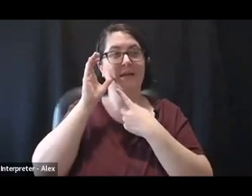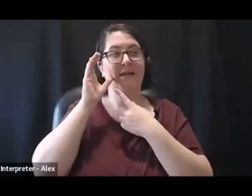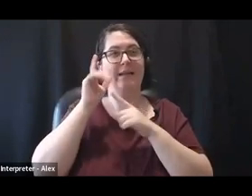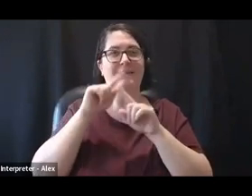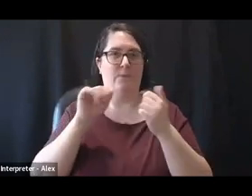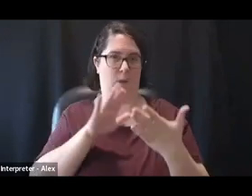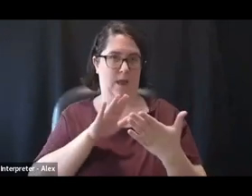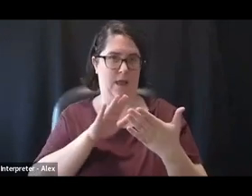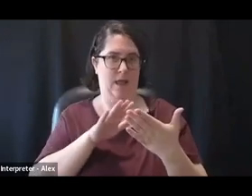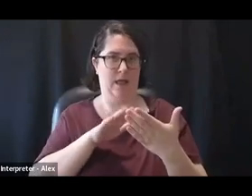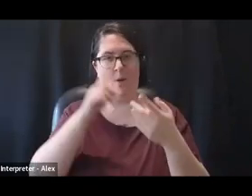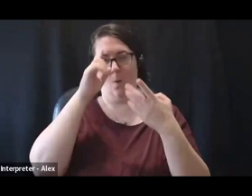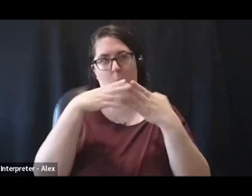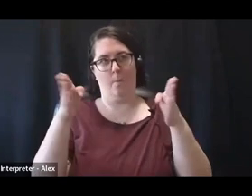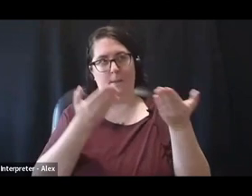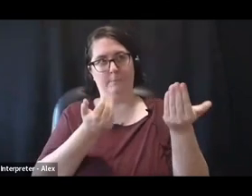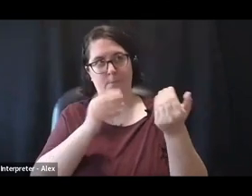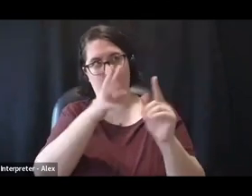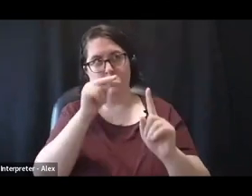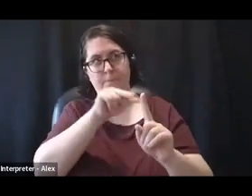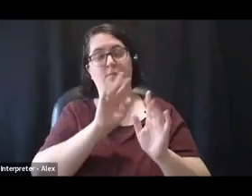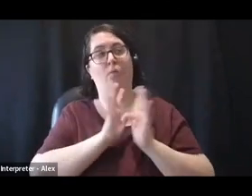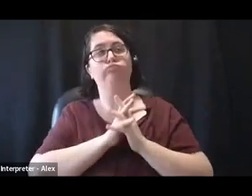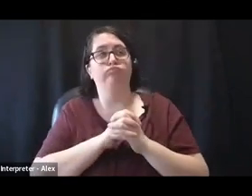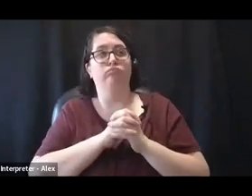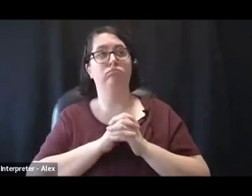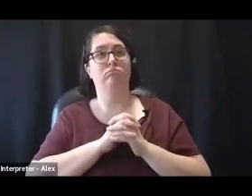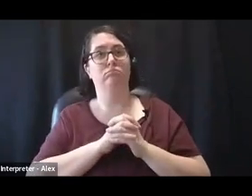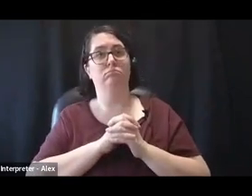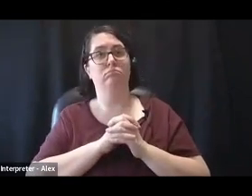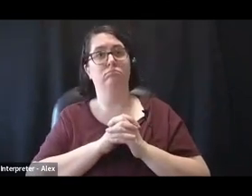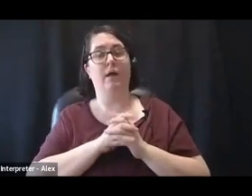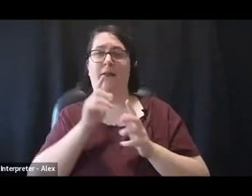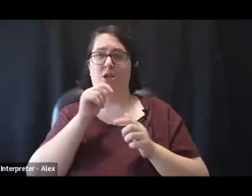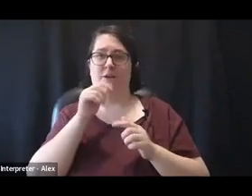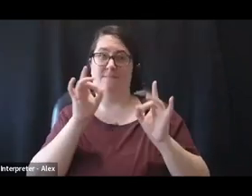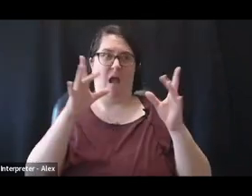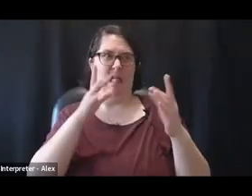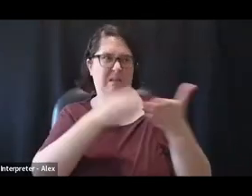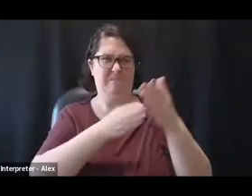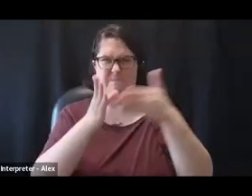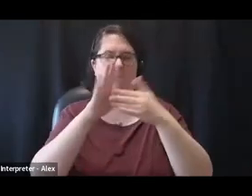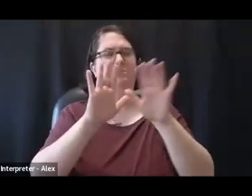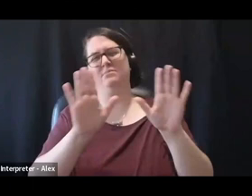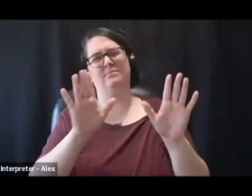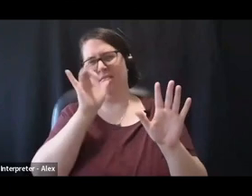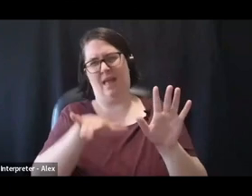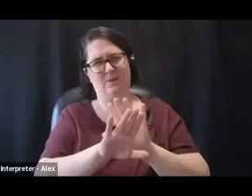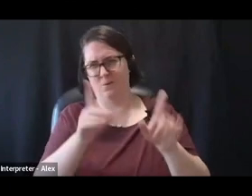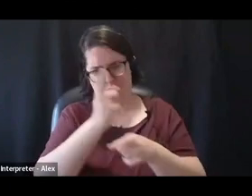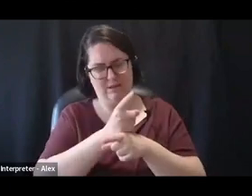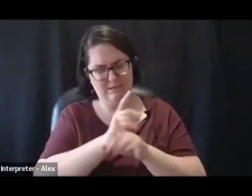up hearing the other person's perspective. And there's always great space for nonviolent communication. And the way